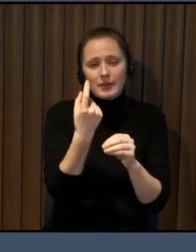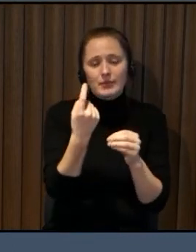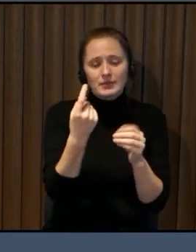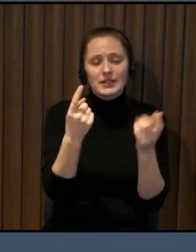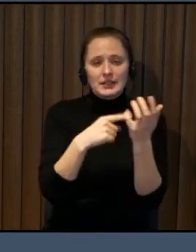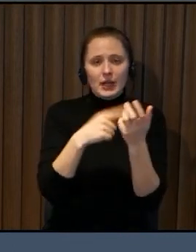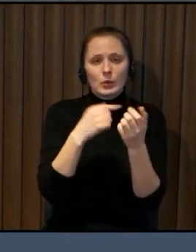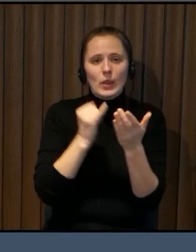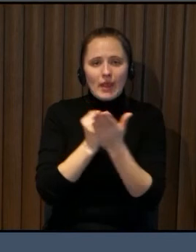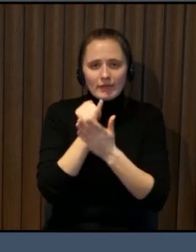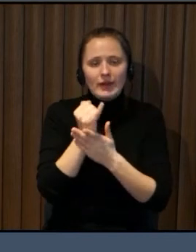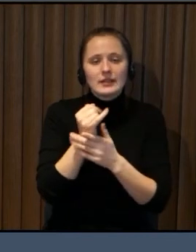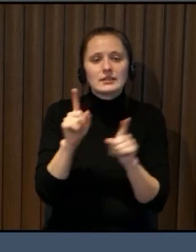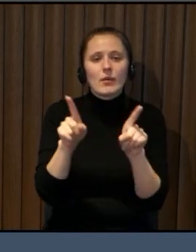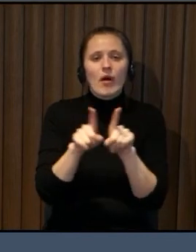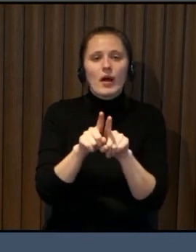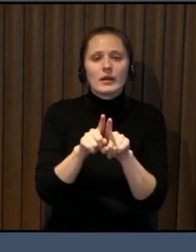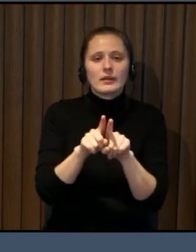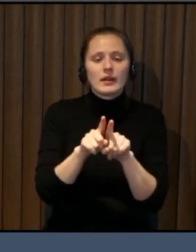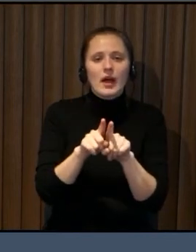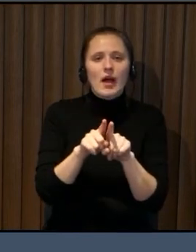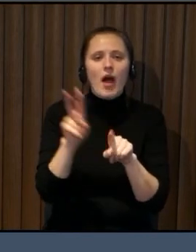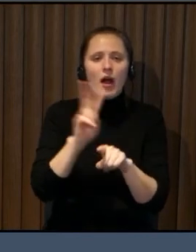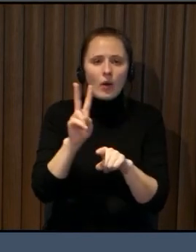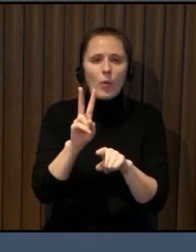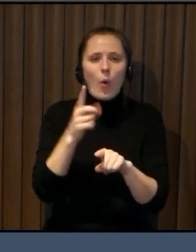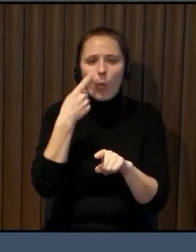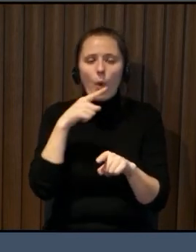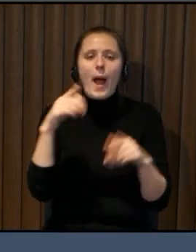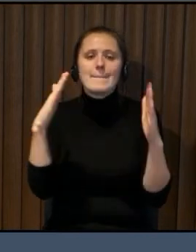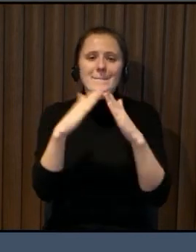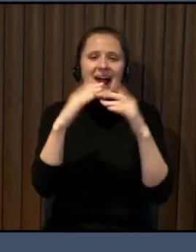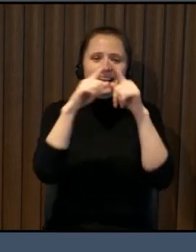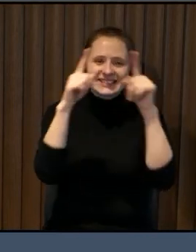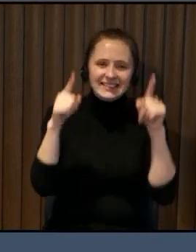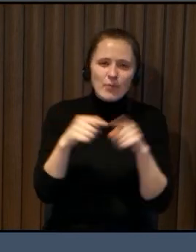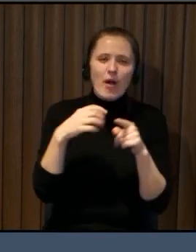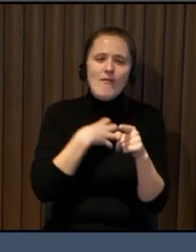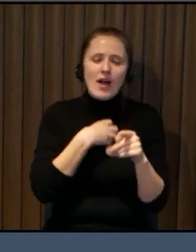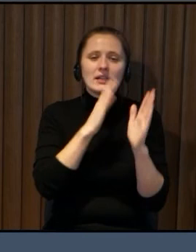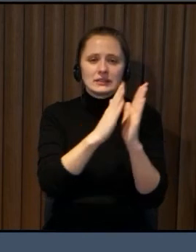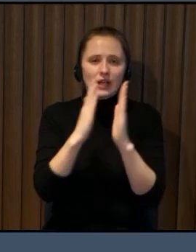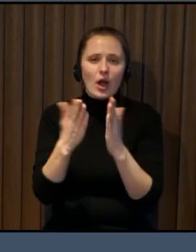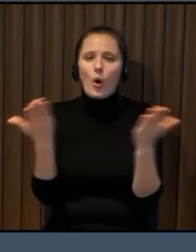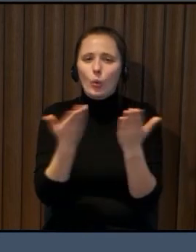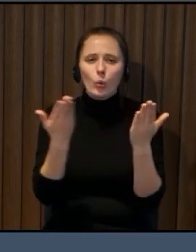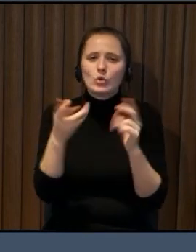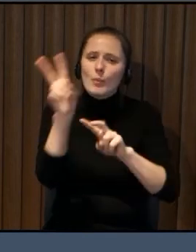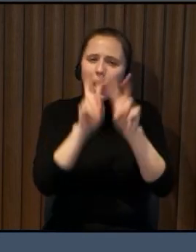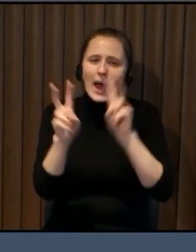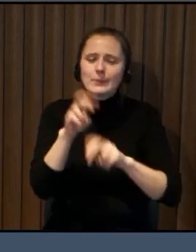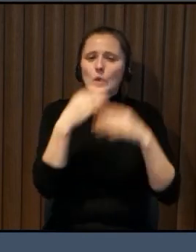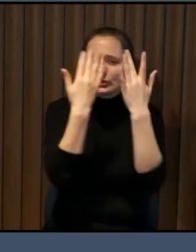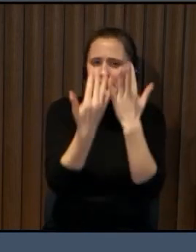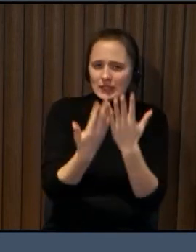And then there are the aspects of accessibility, 11. And